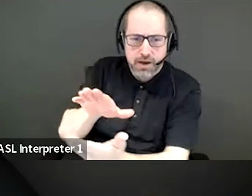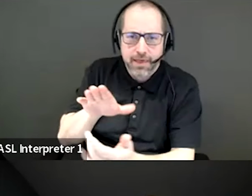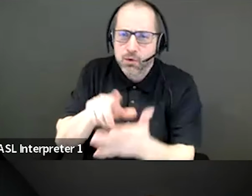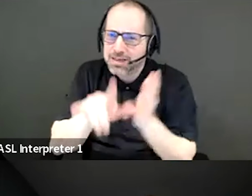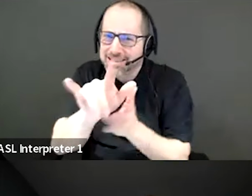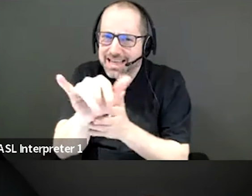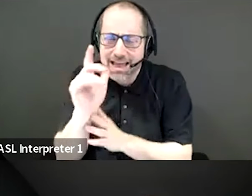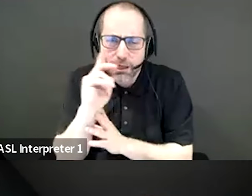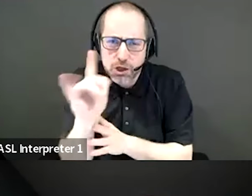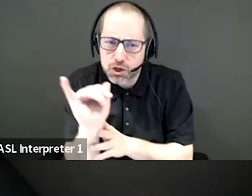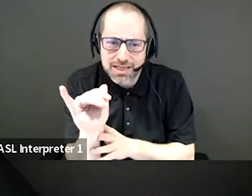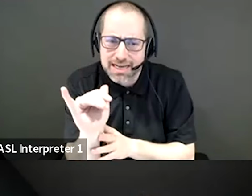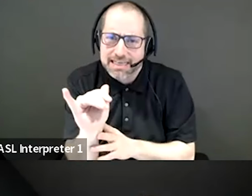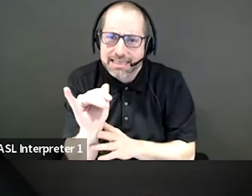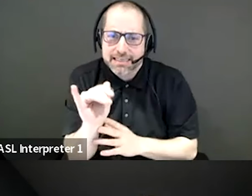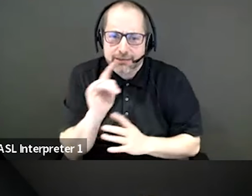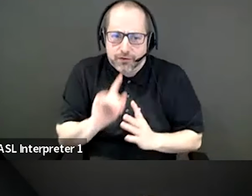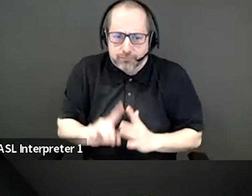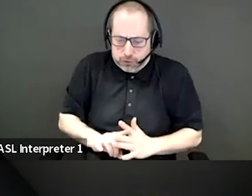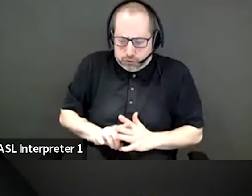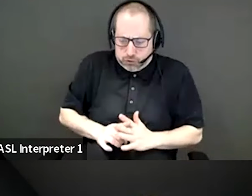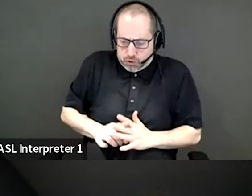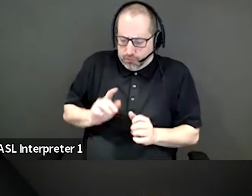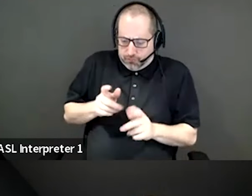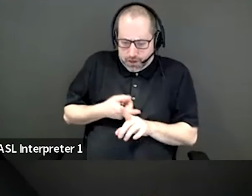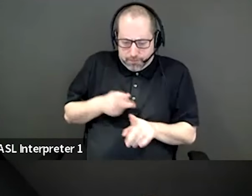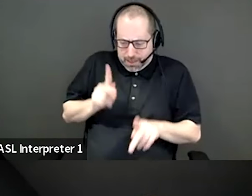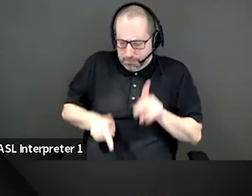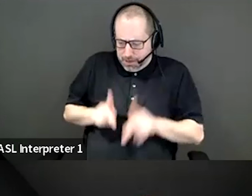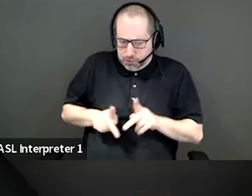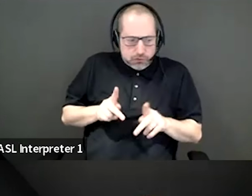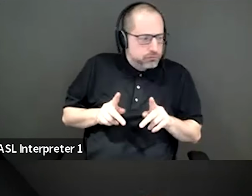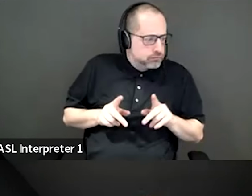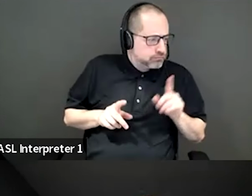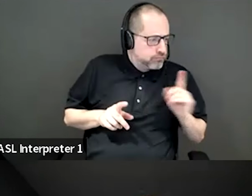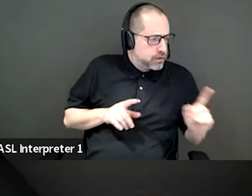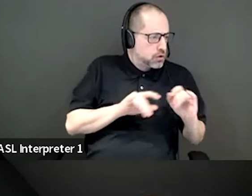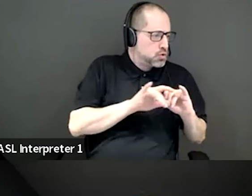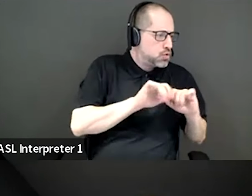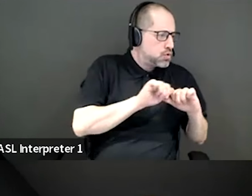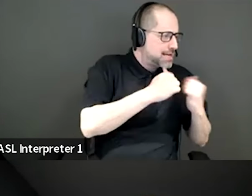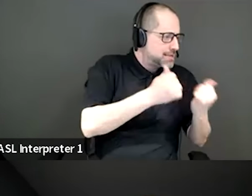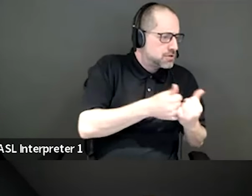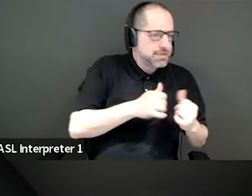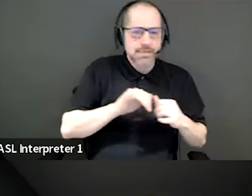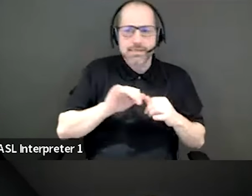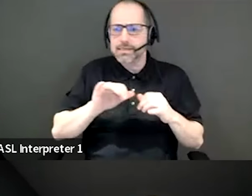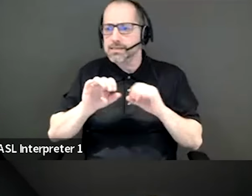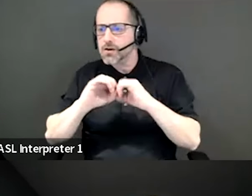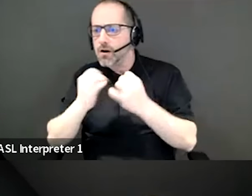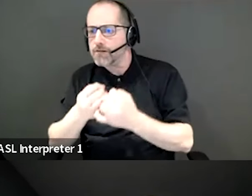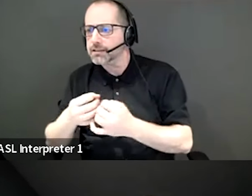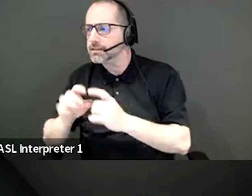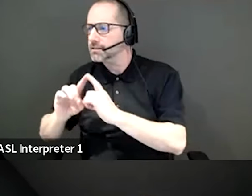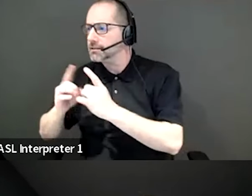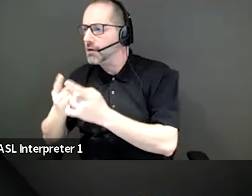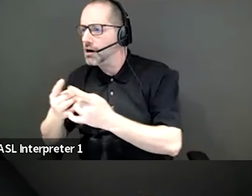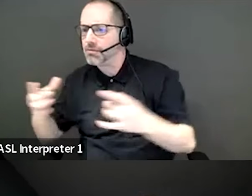team that would like to share a little bit about your thoughts on a strong